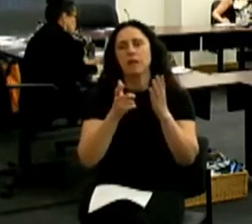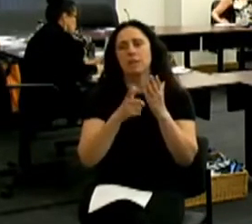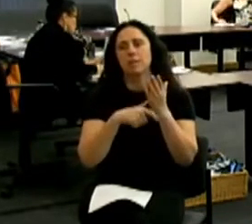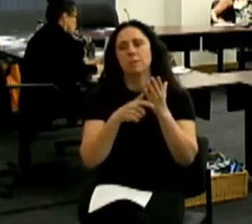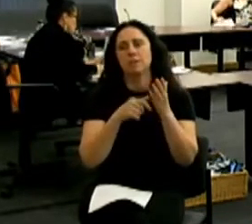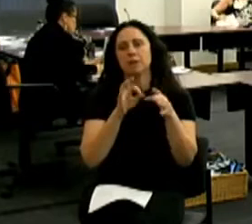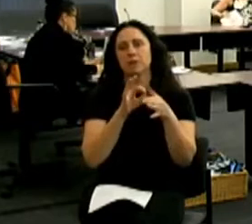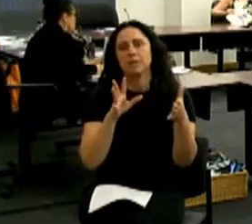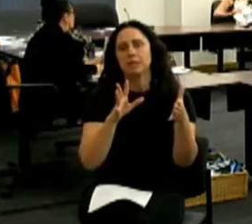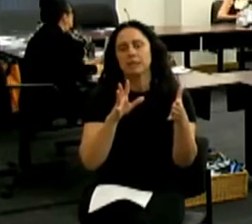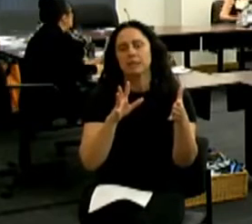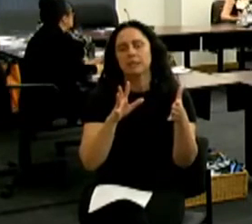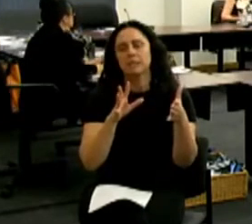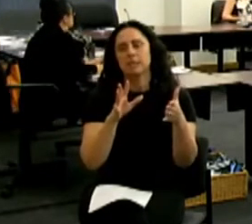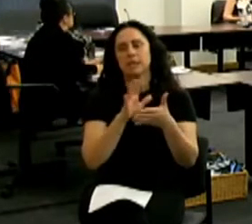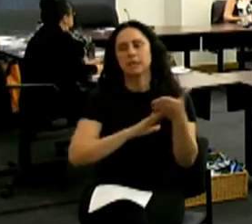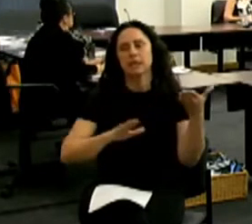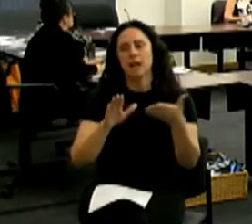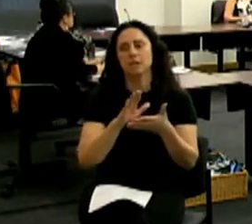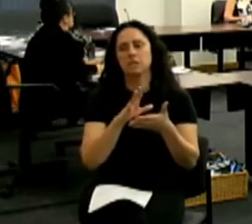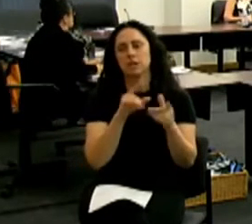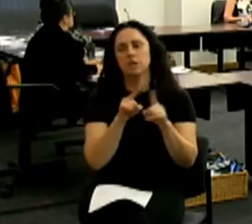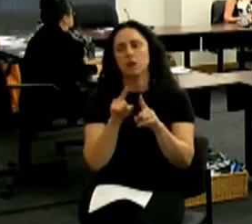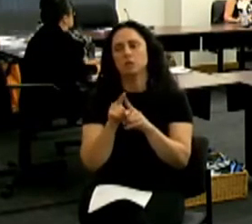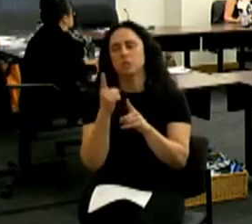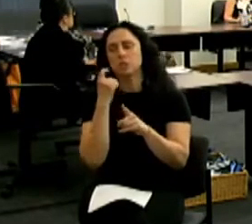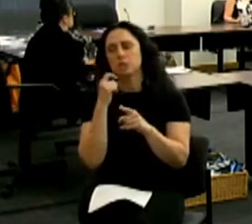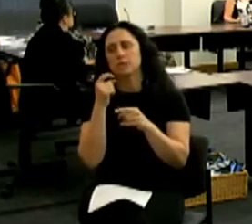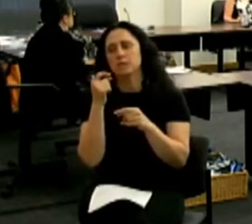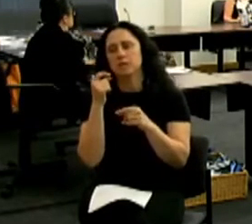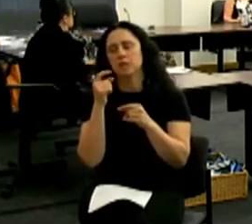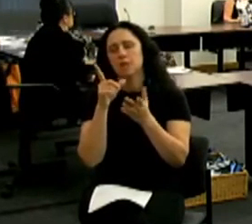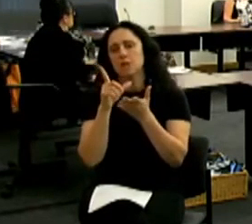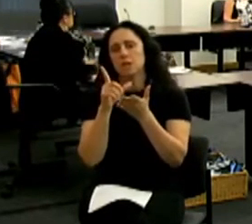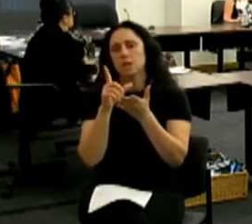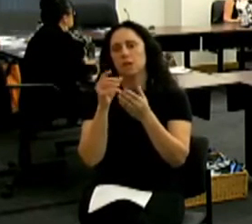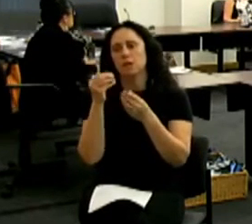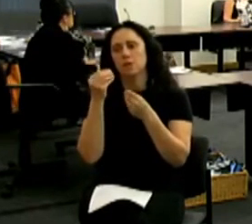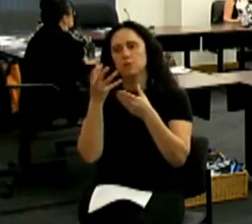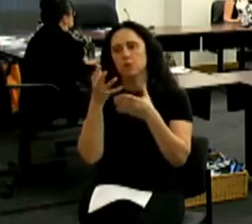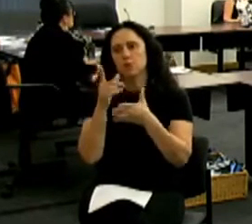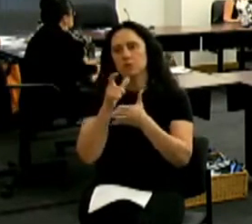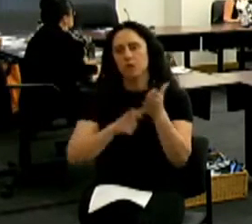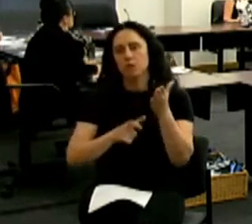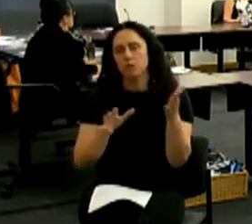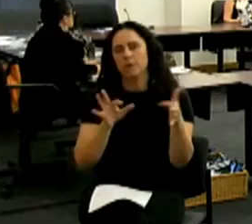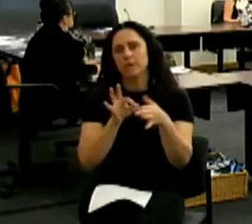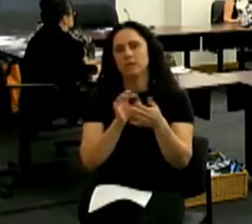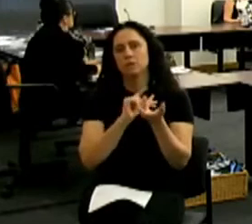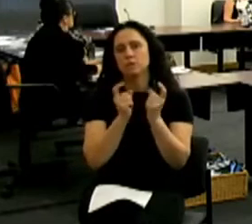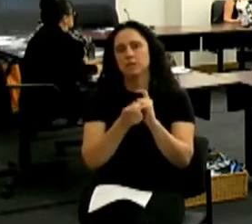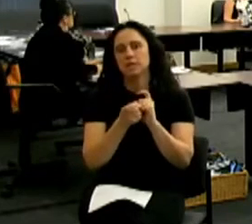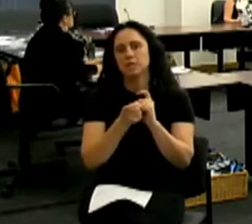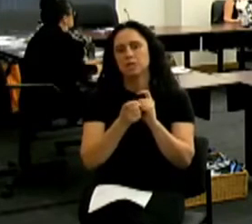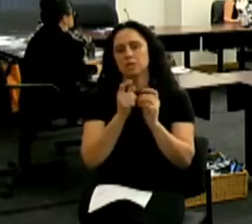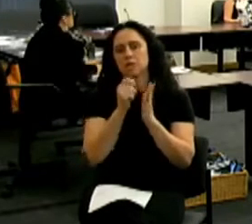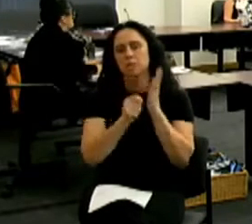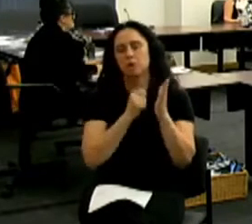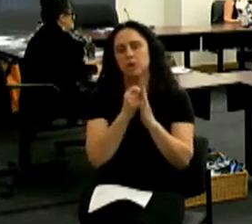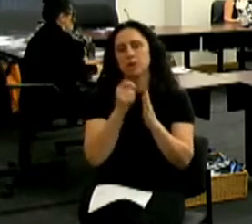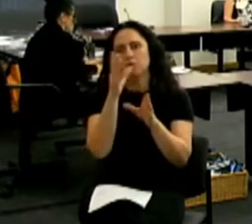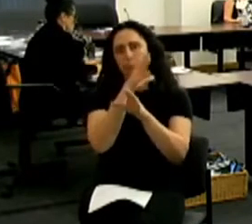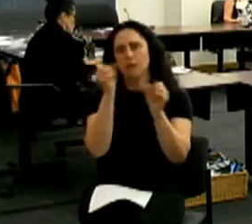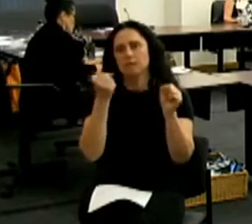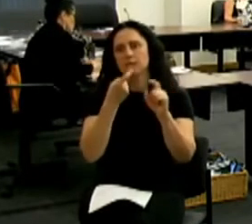released from the college and also in the recent news article related to the transition period of